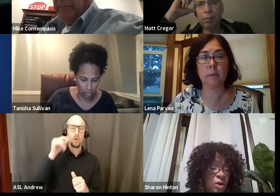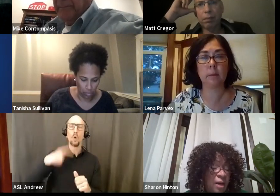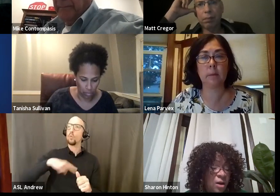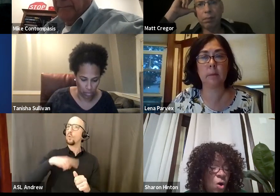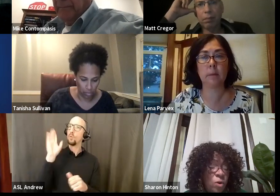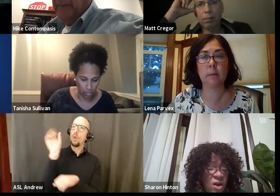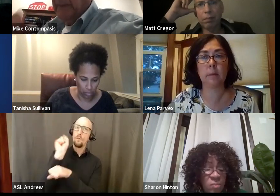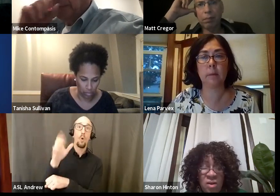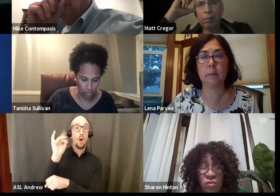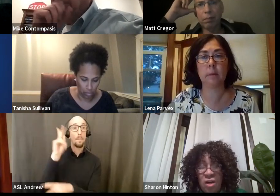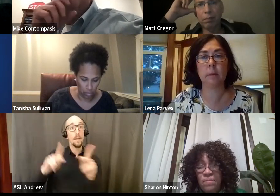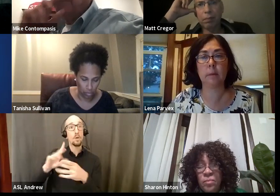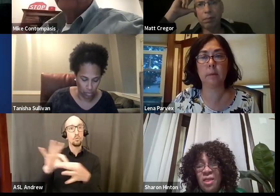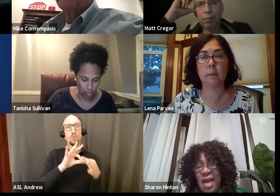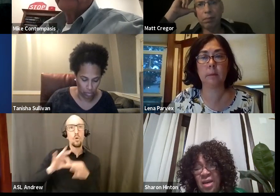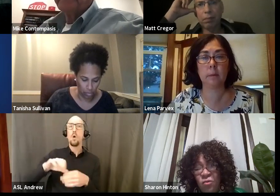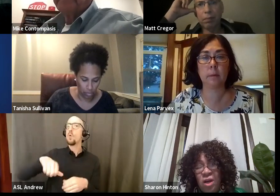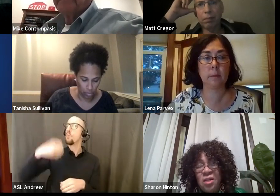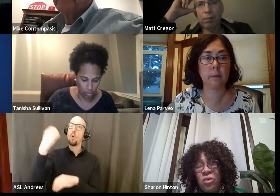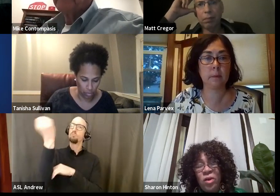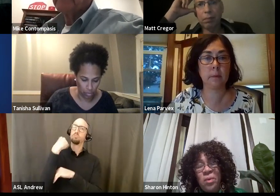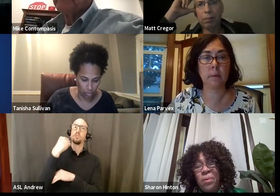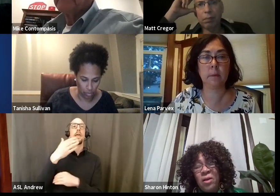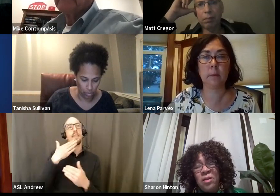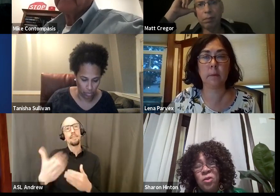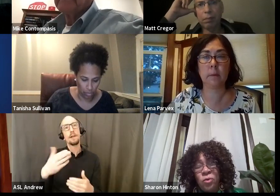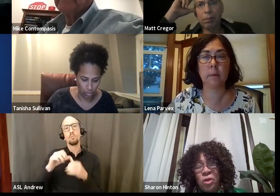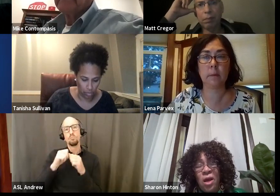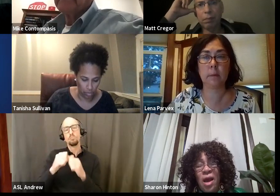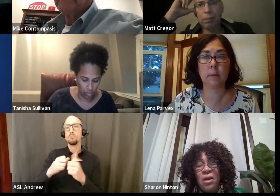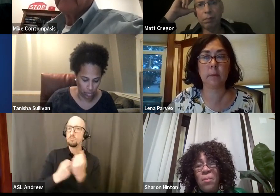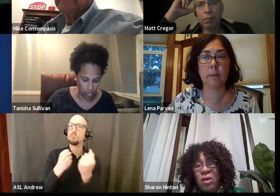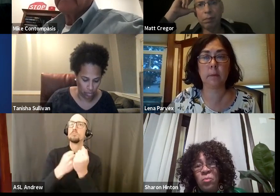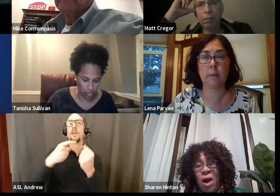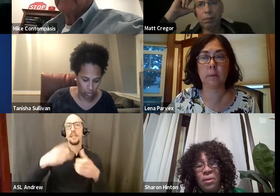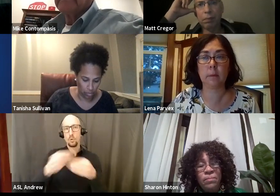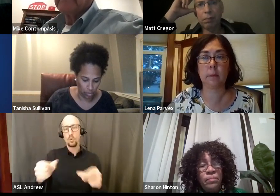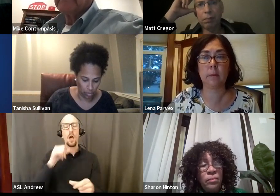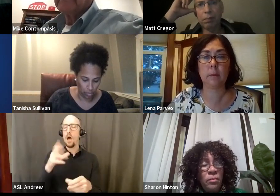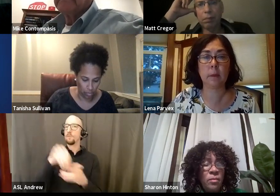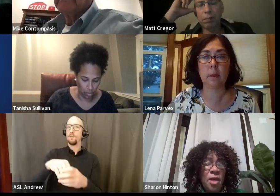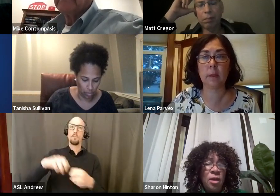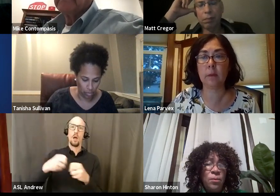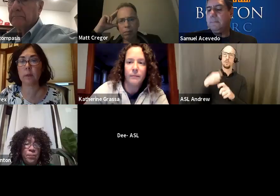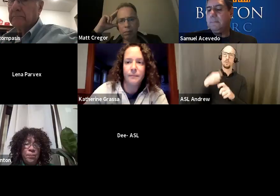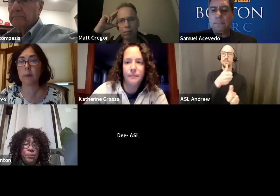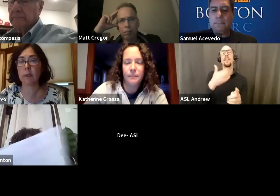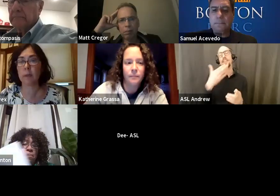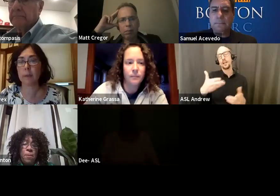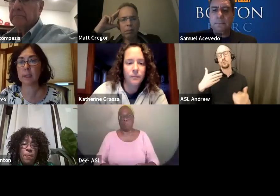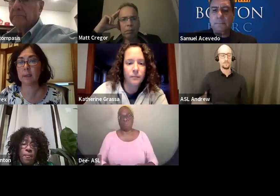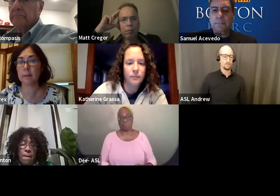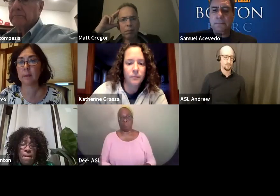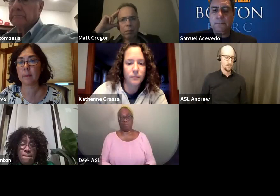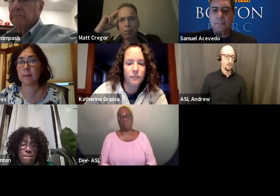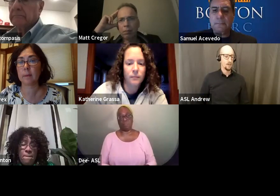people united will never be defeated. Thank you for continuing to be a part of the solution and not part of the problem. Thank you. Thank you very